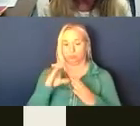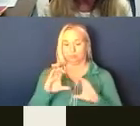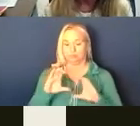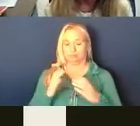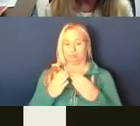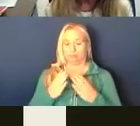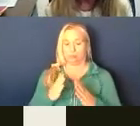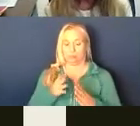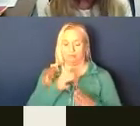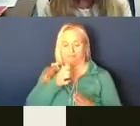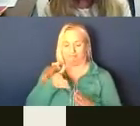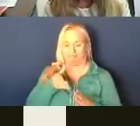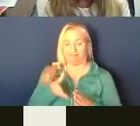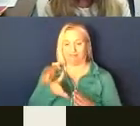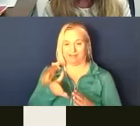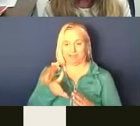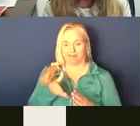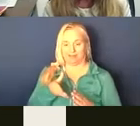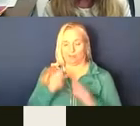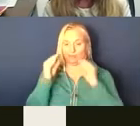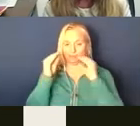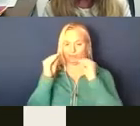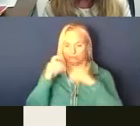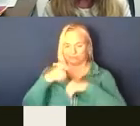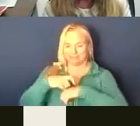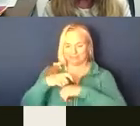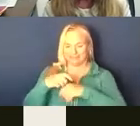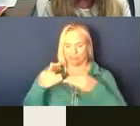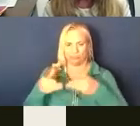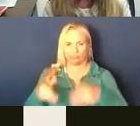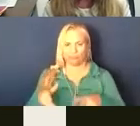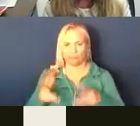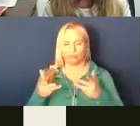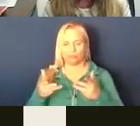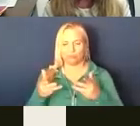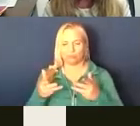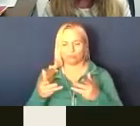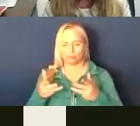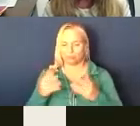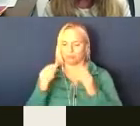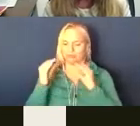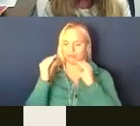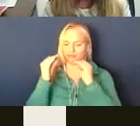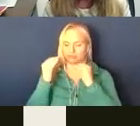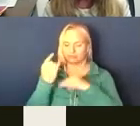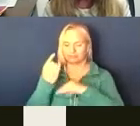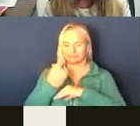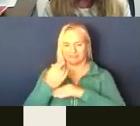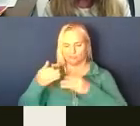they're losing that instructional time. And so we have that loss of instructional